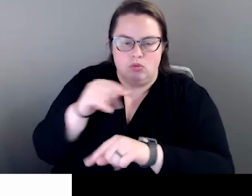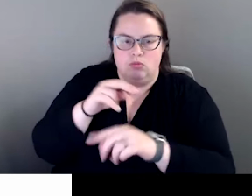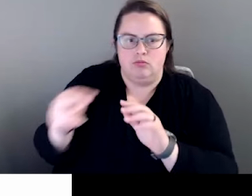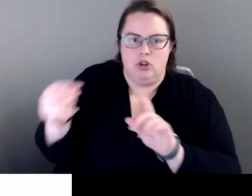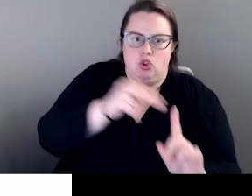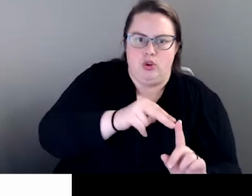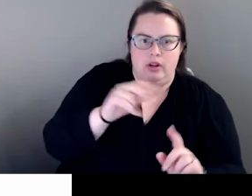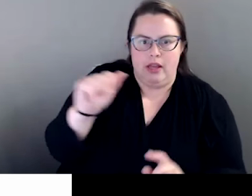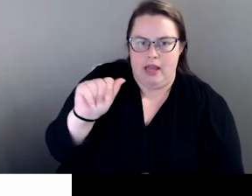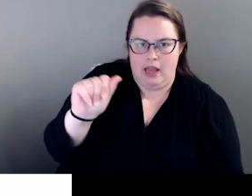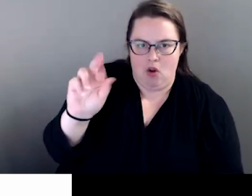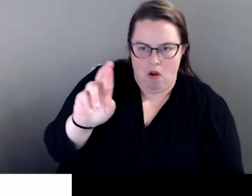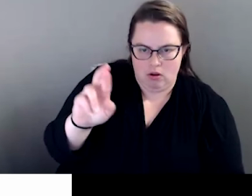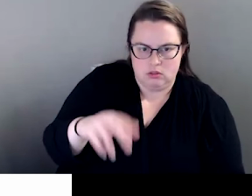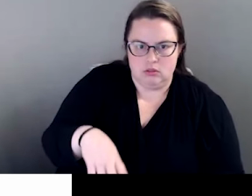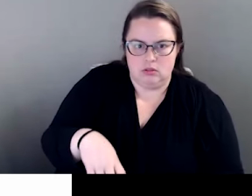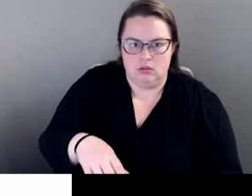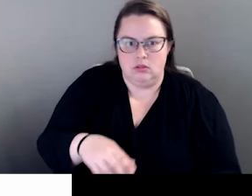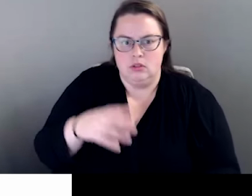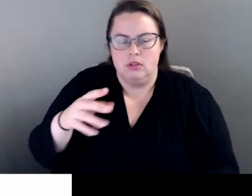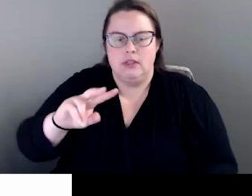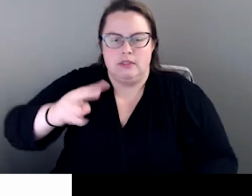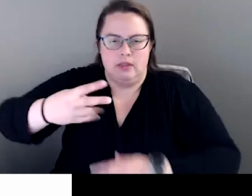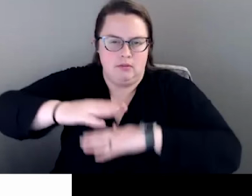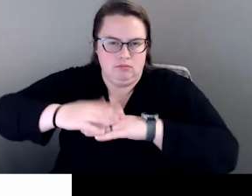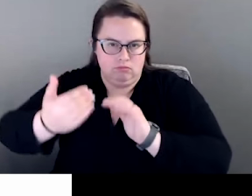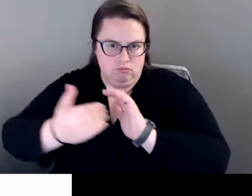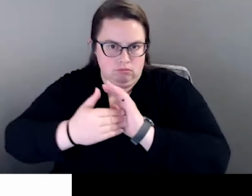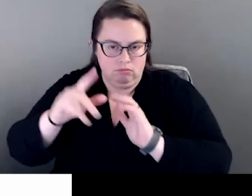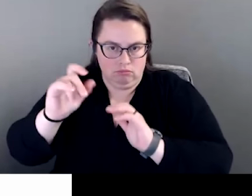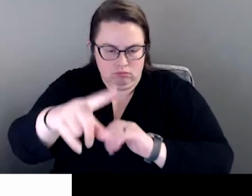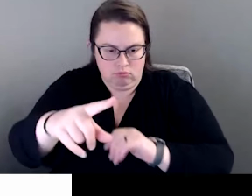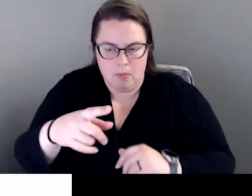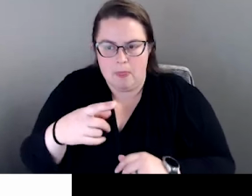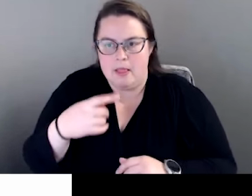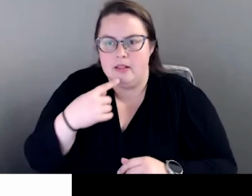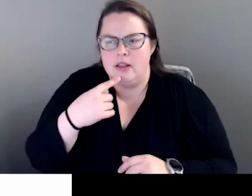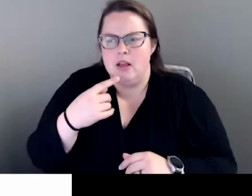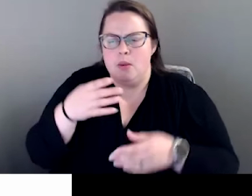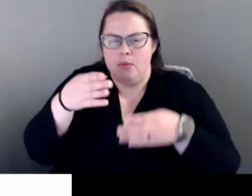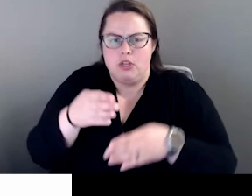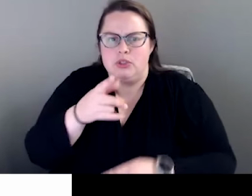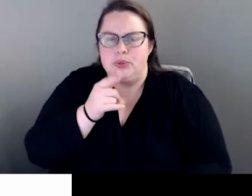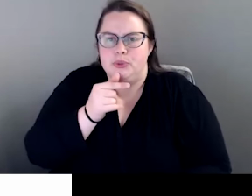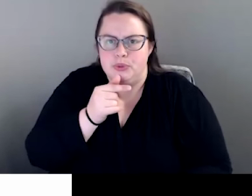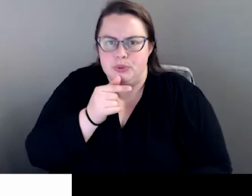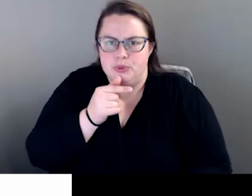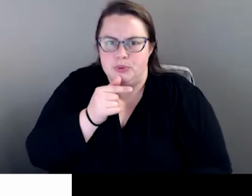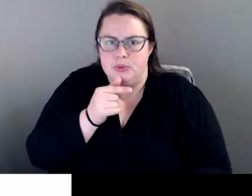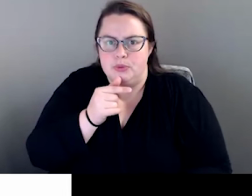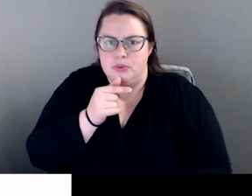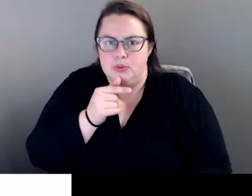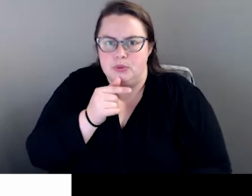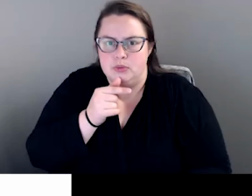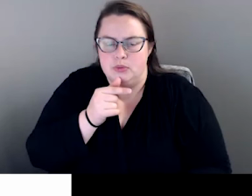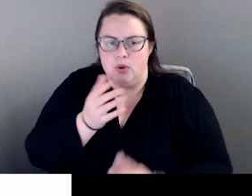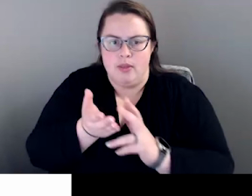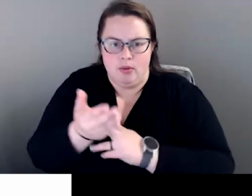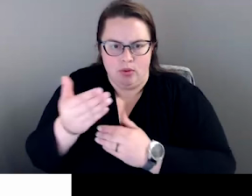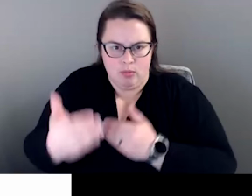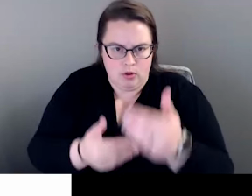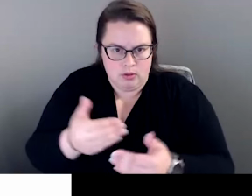one question Yeah. for you. Several slides back, it said that the person, whoever was going in the process,